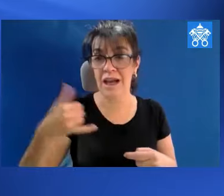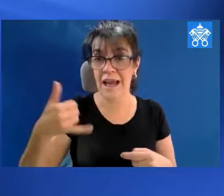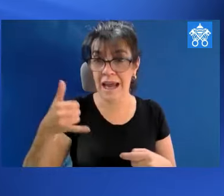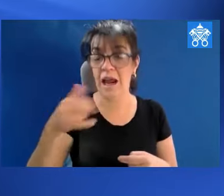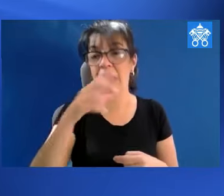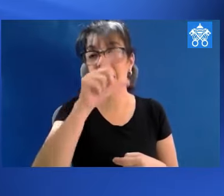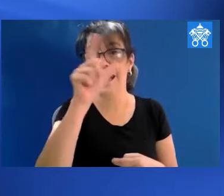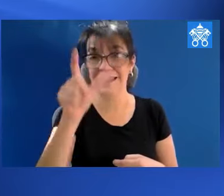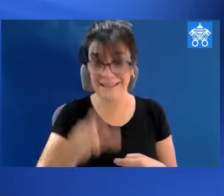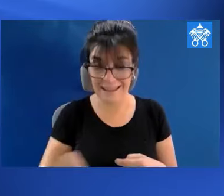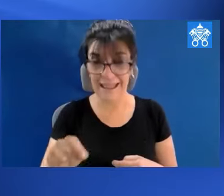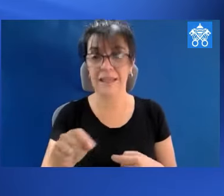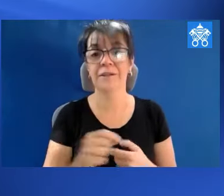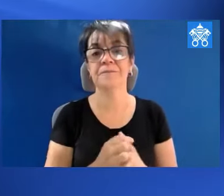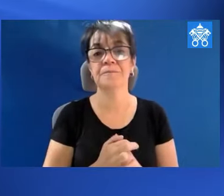as Italian.